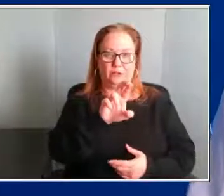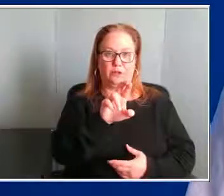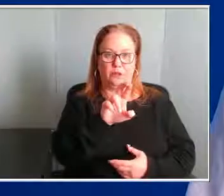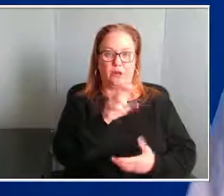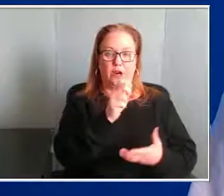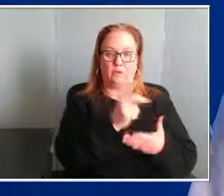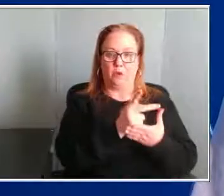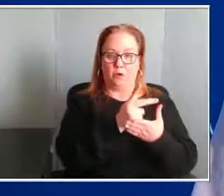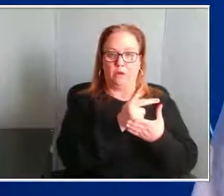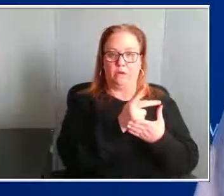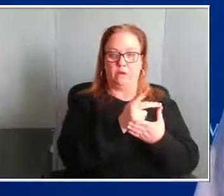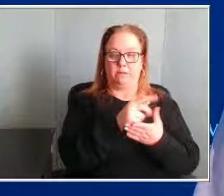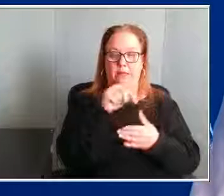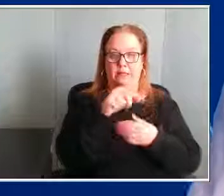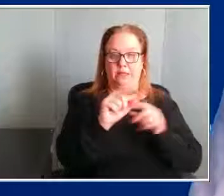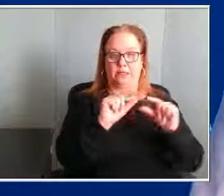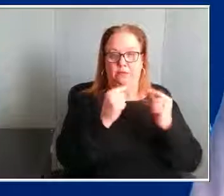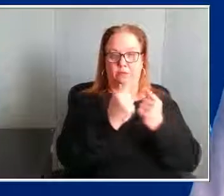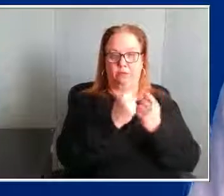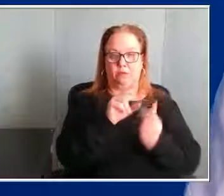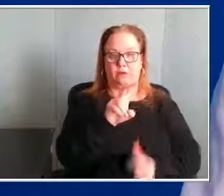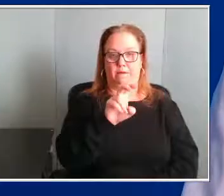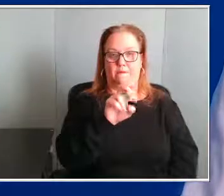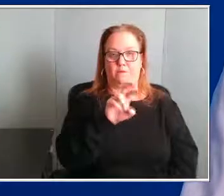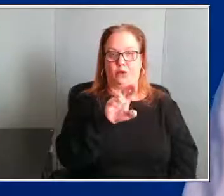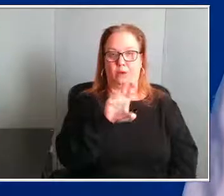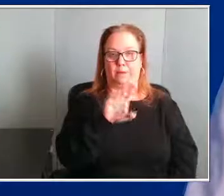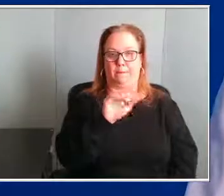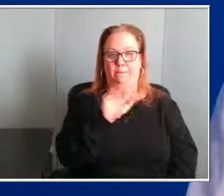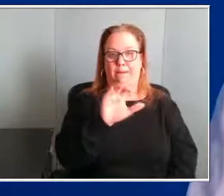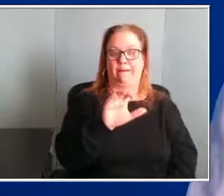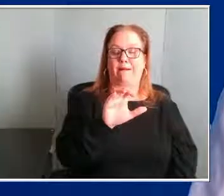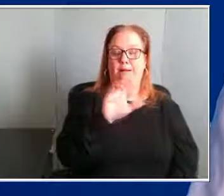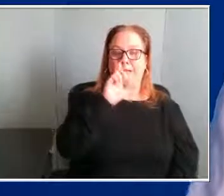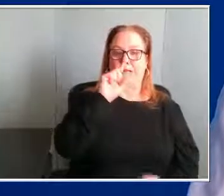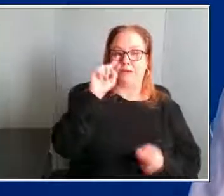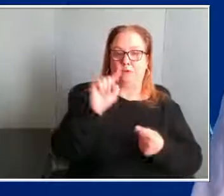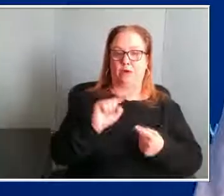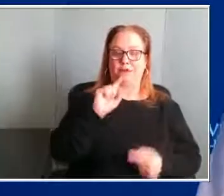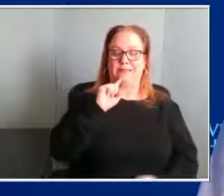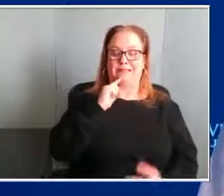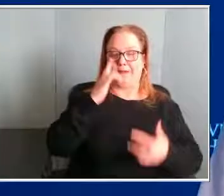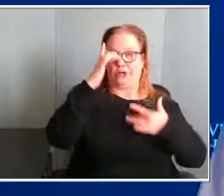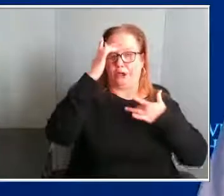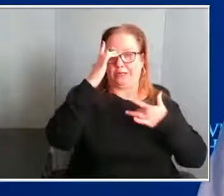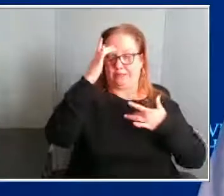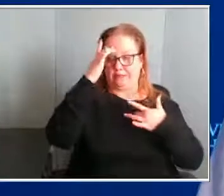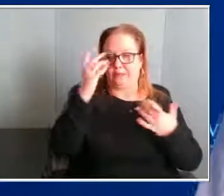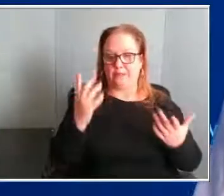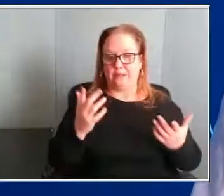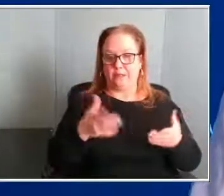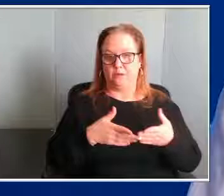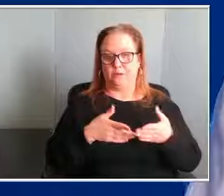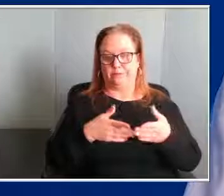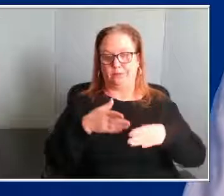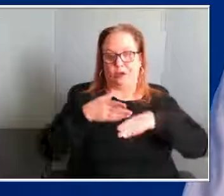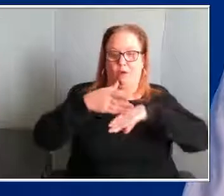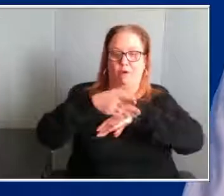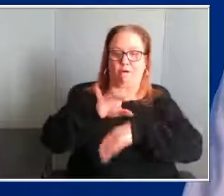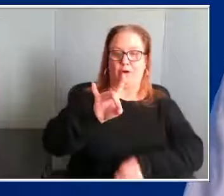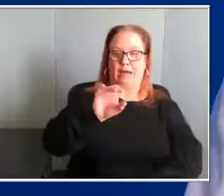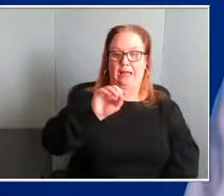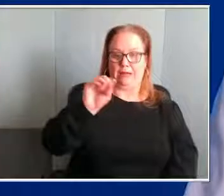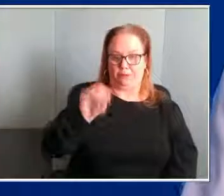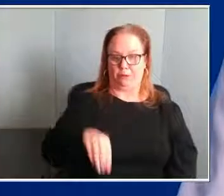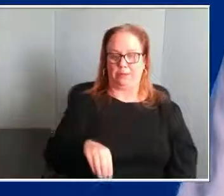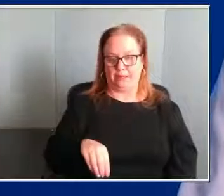approved by this group, VRBAC, because of the reduction in severe illness, which was over 80%. And that is so vitally